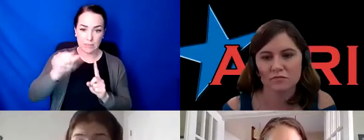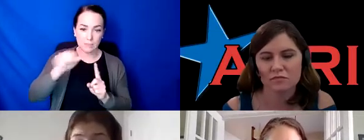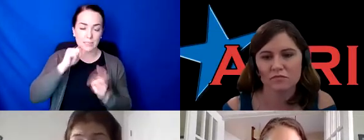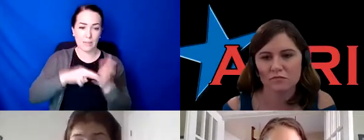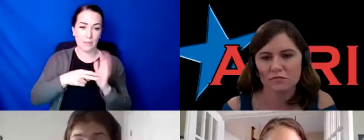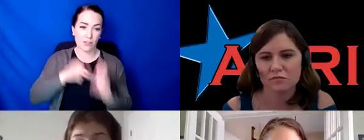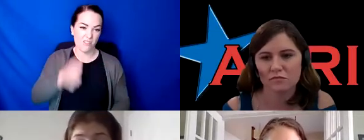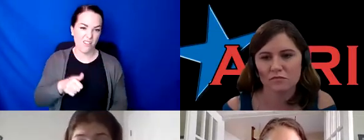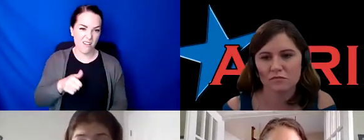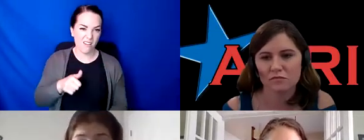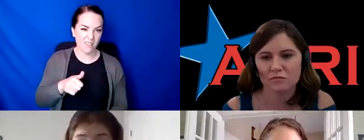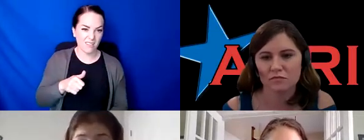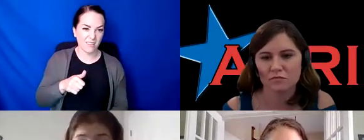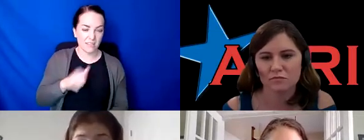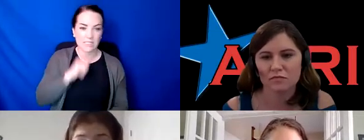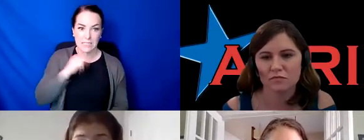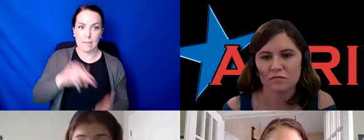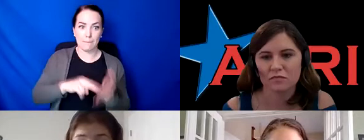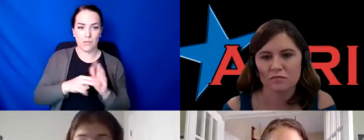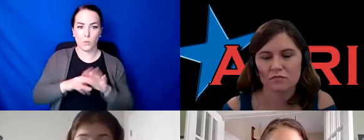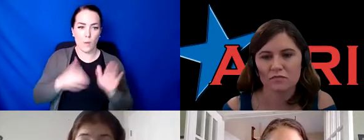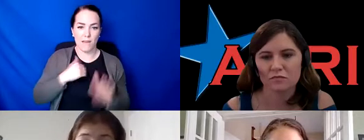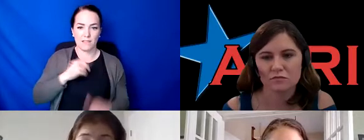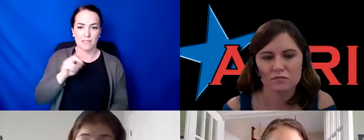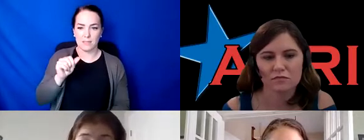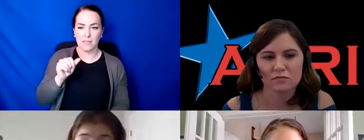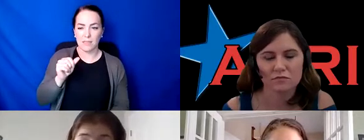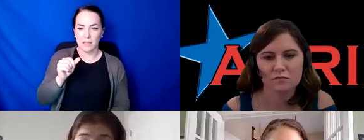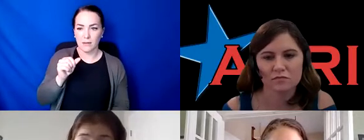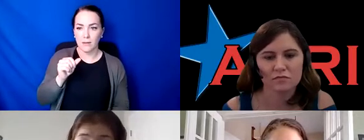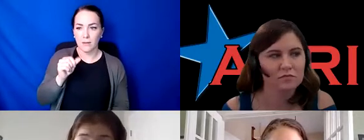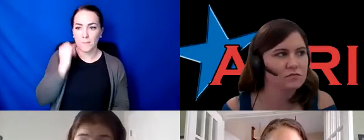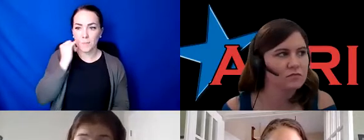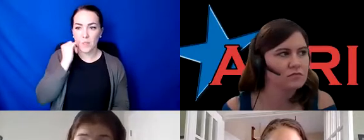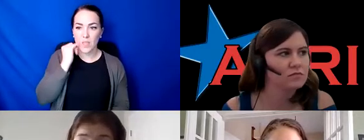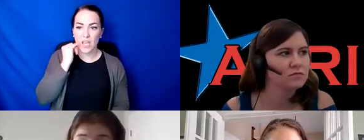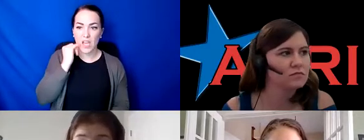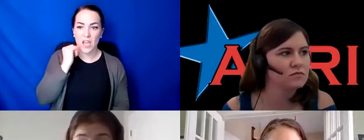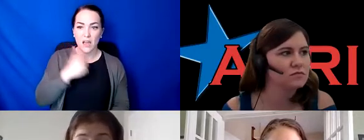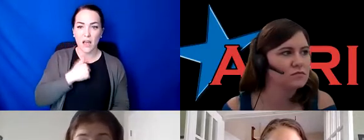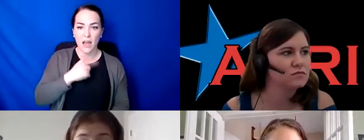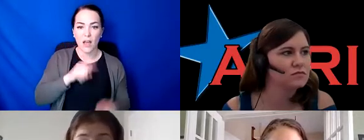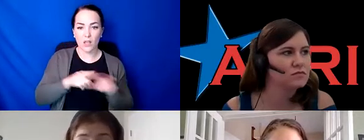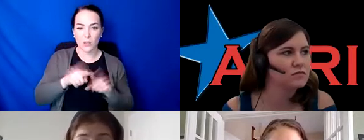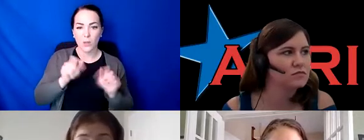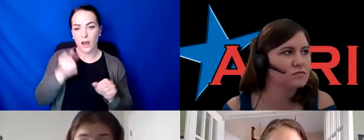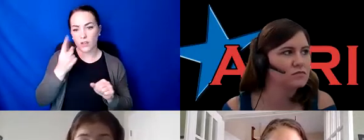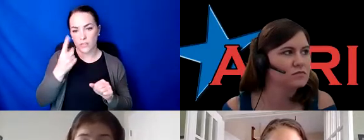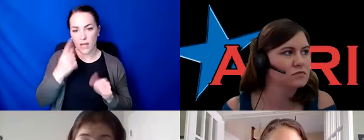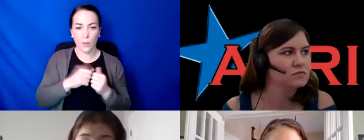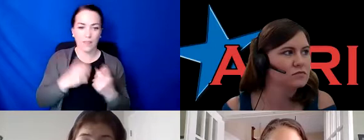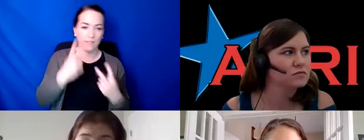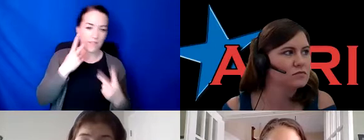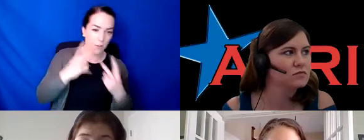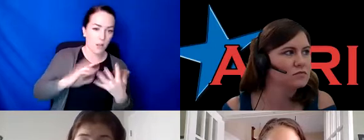disabled, or doesn't mean you don't have a disability. And it's just like I could totally understand with the visible and not visible, and